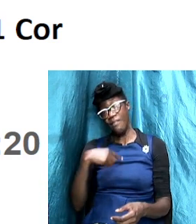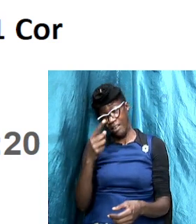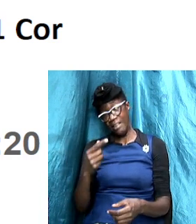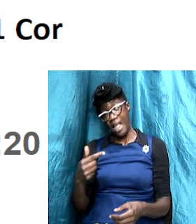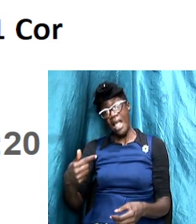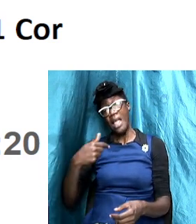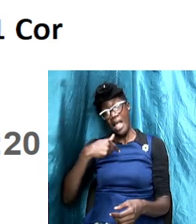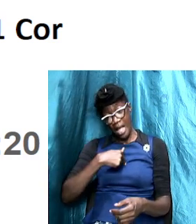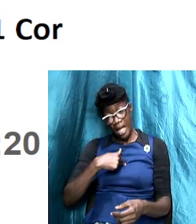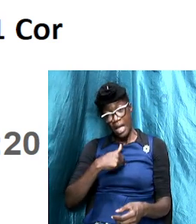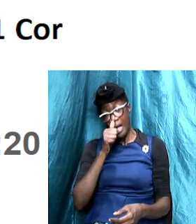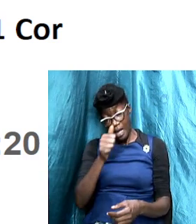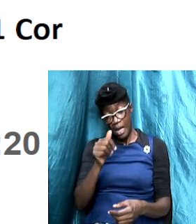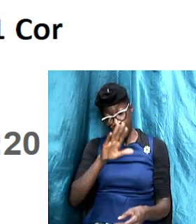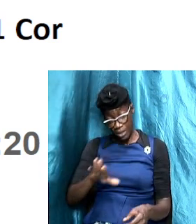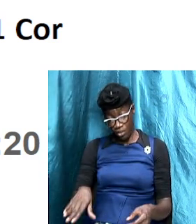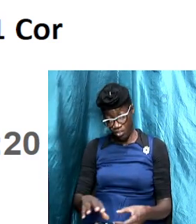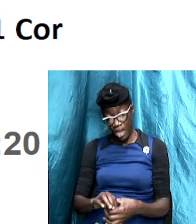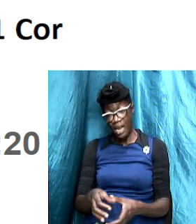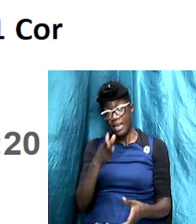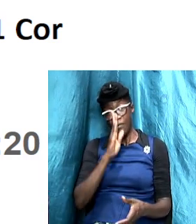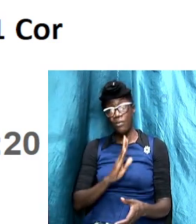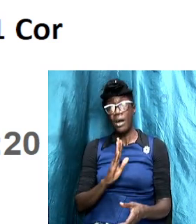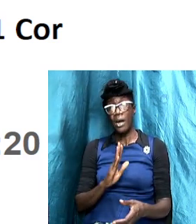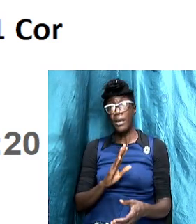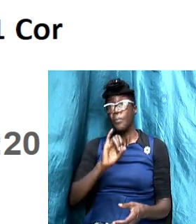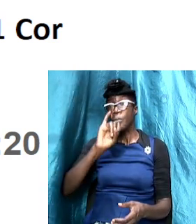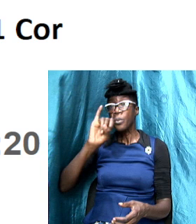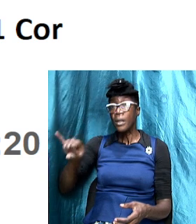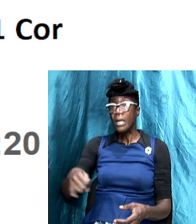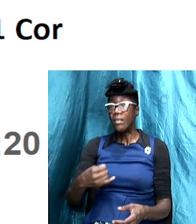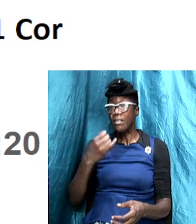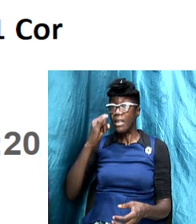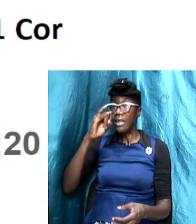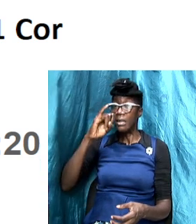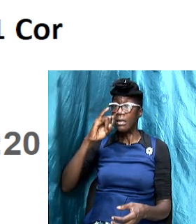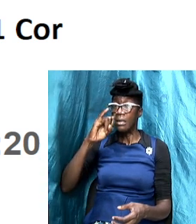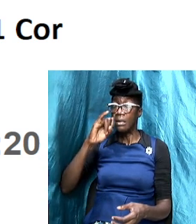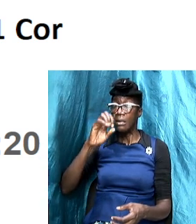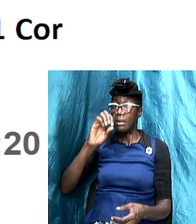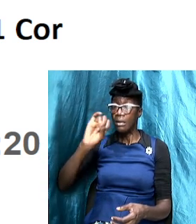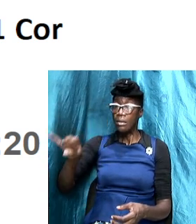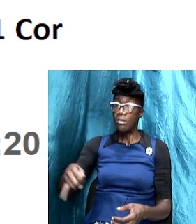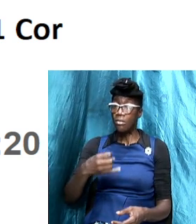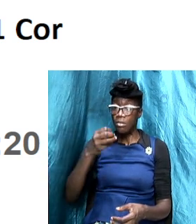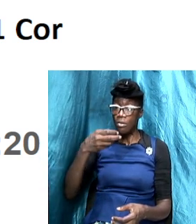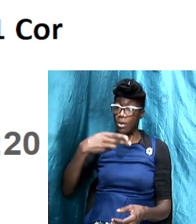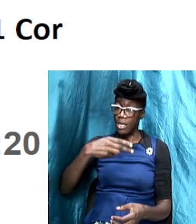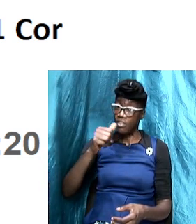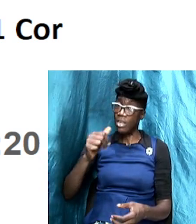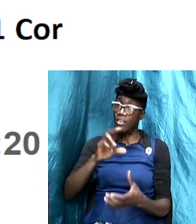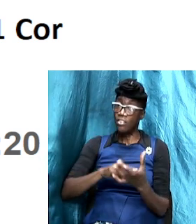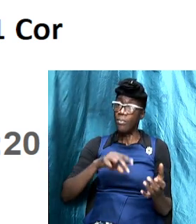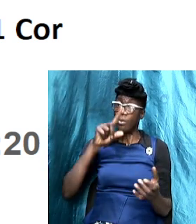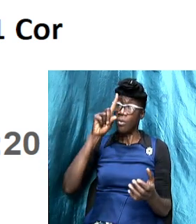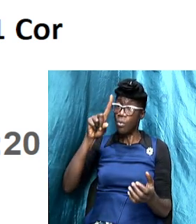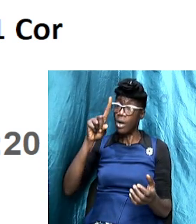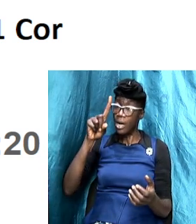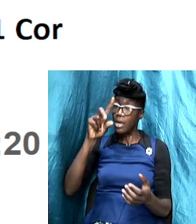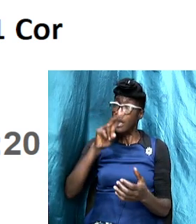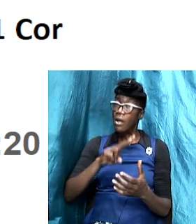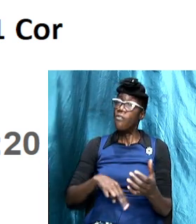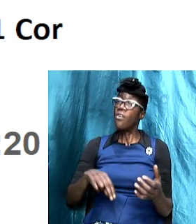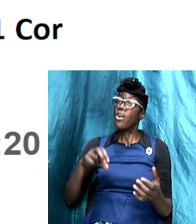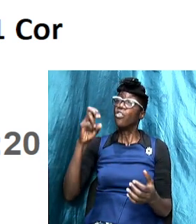of God. The Bible says in St. John chapter 1 verse 12, he came unto his own and his own received him not. But